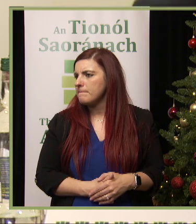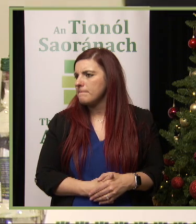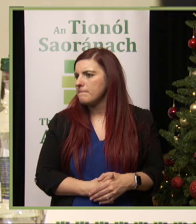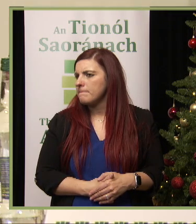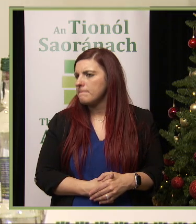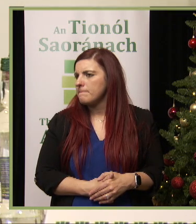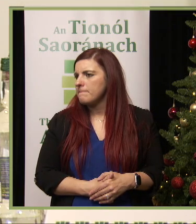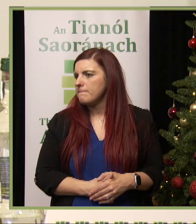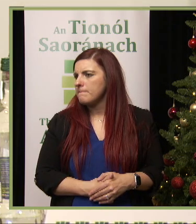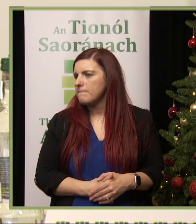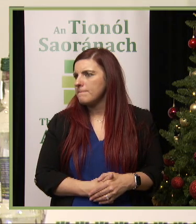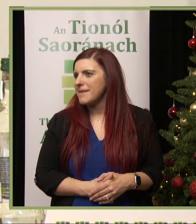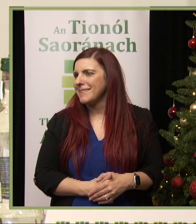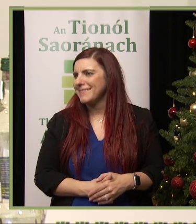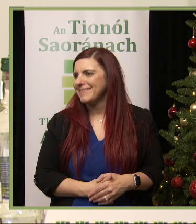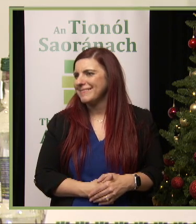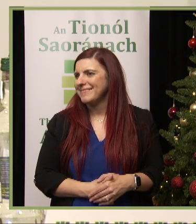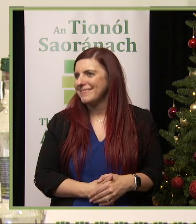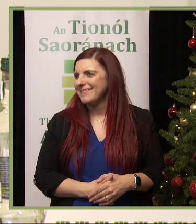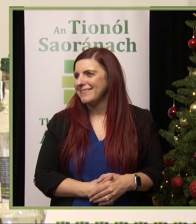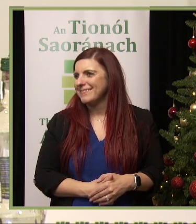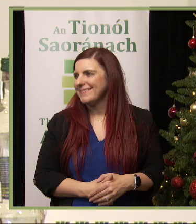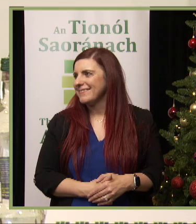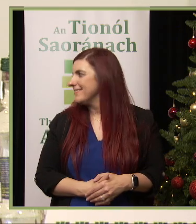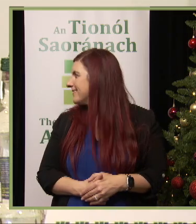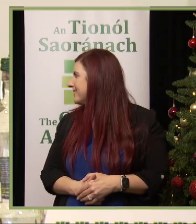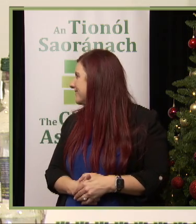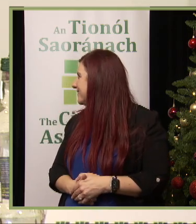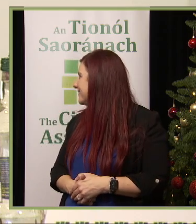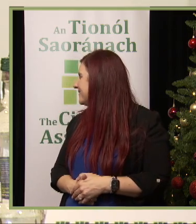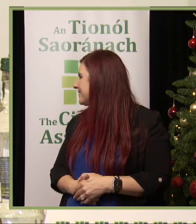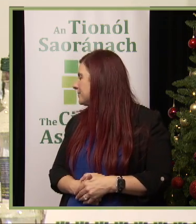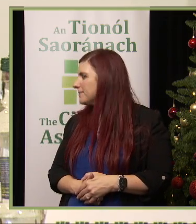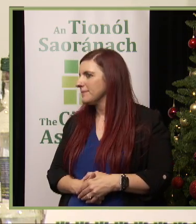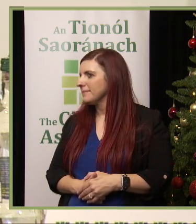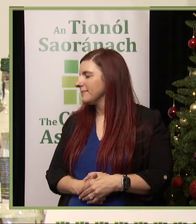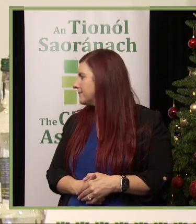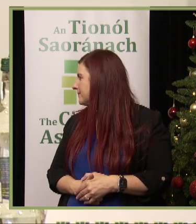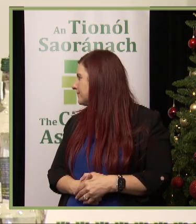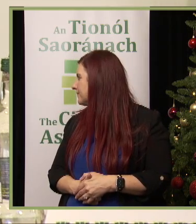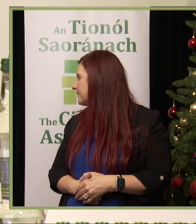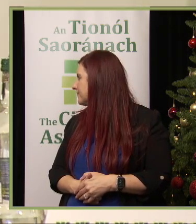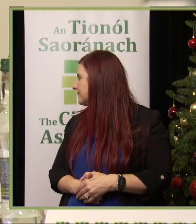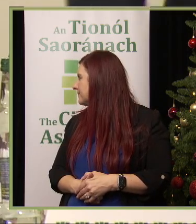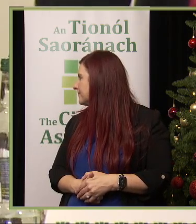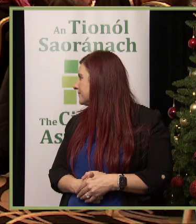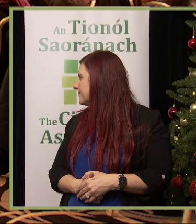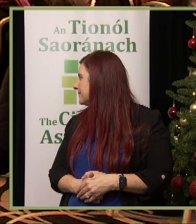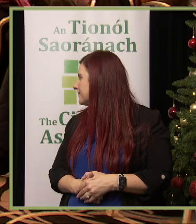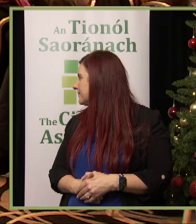Cathal should sit up here with us. This is a bit messy. Sorry, everybody. I don't think anything has been as detailed as this,